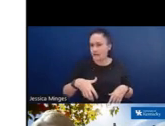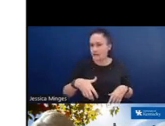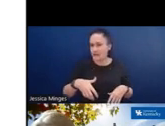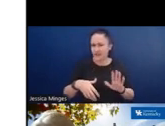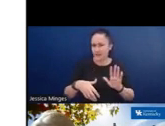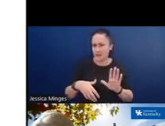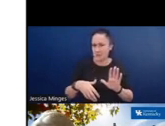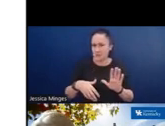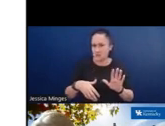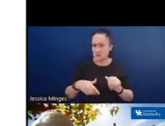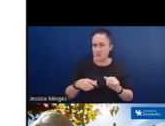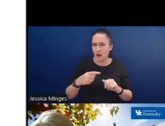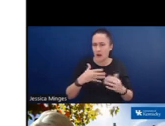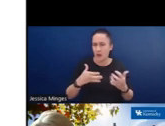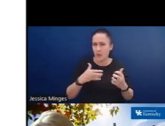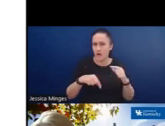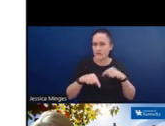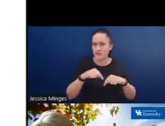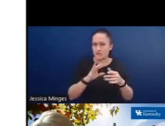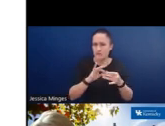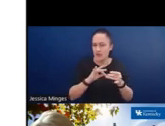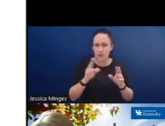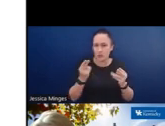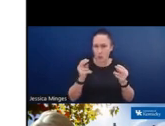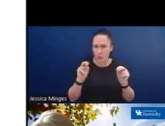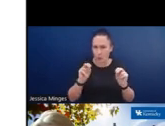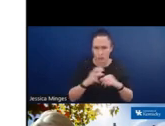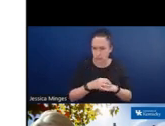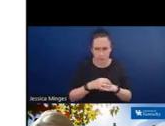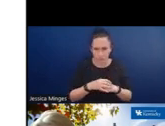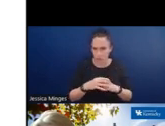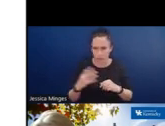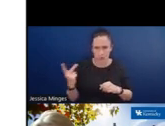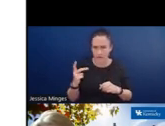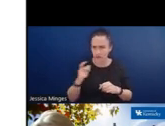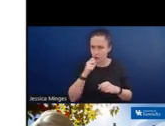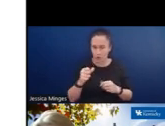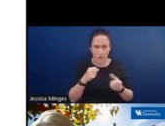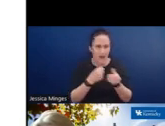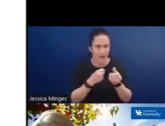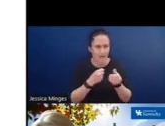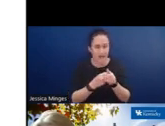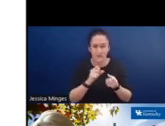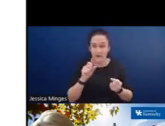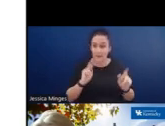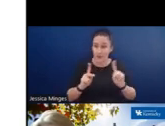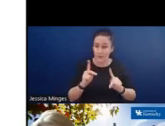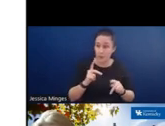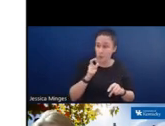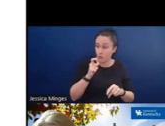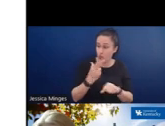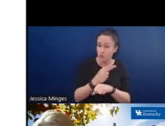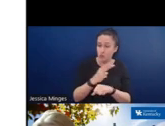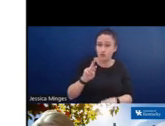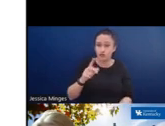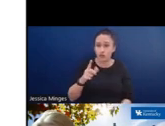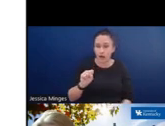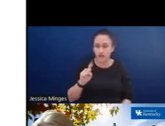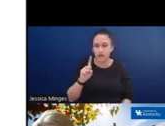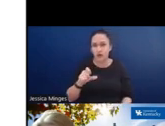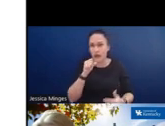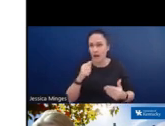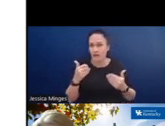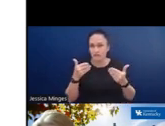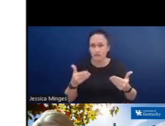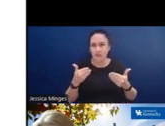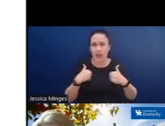we would just want to say that absolutely not would either one of us ever advocate that people who use drugs should not have as many children as they want